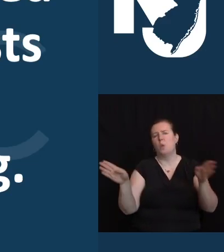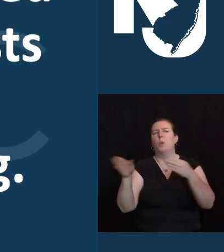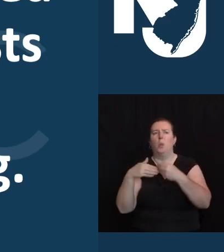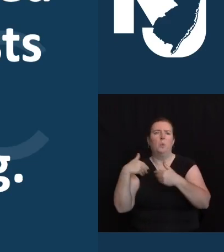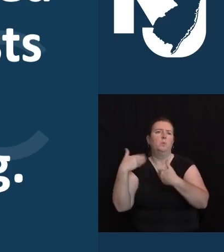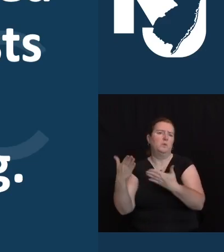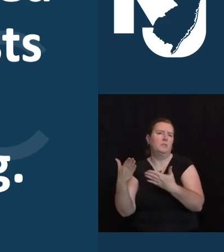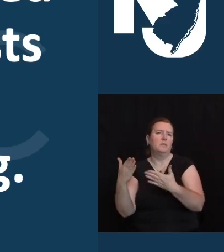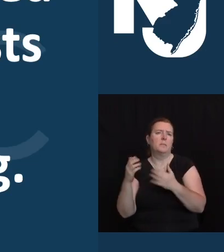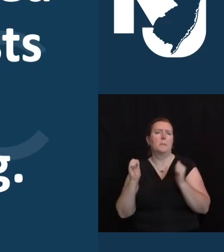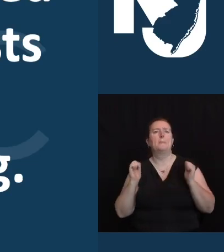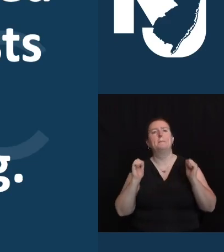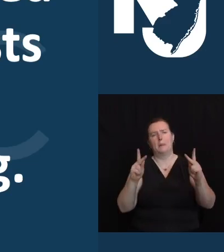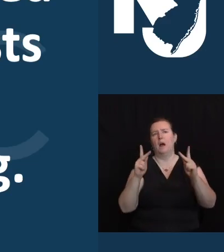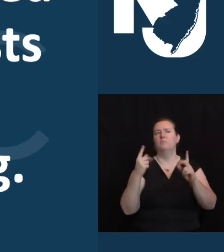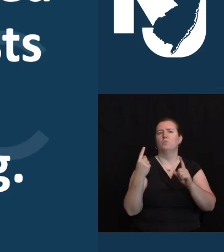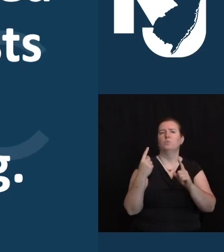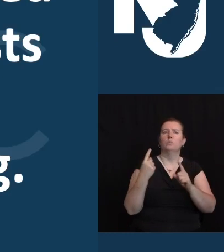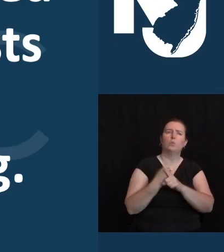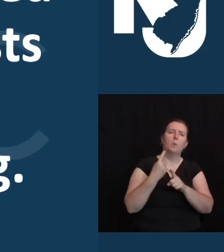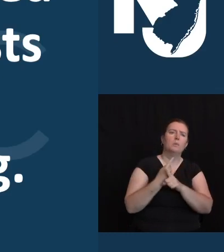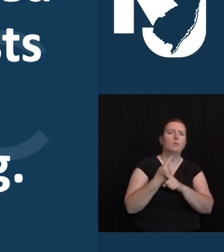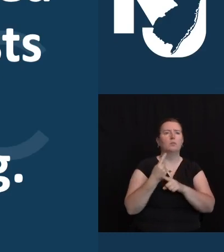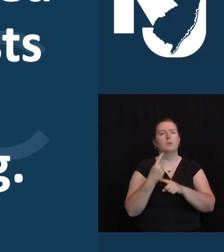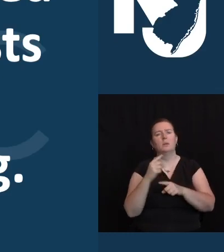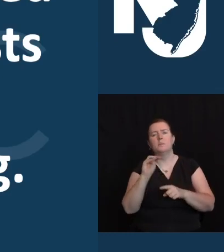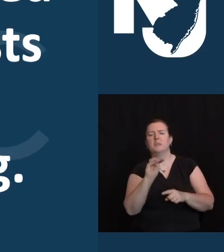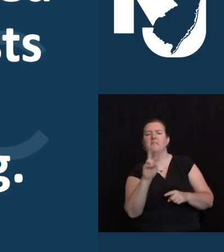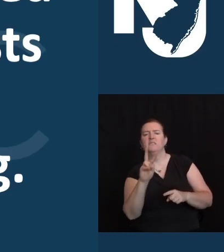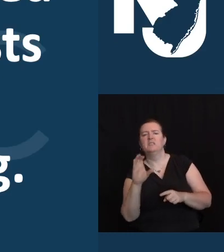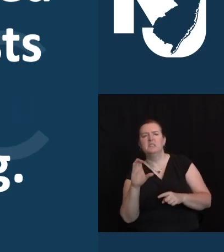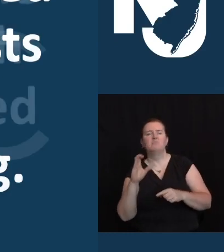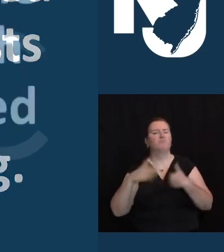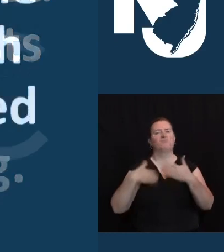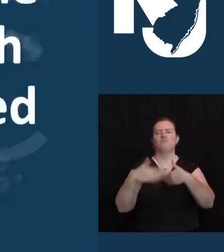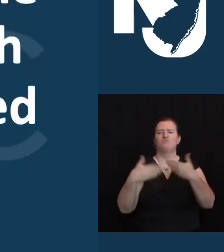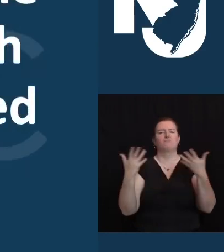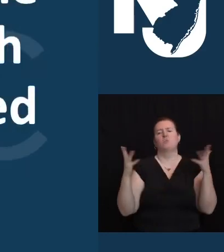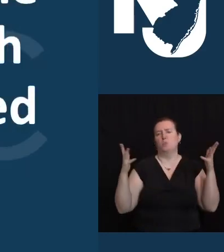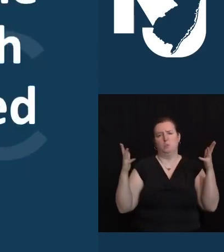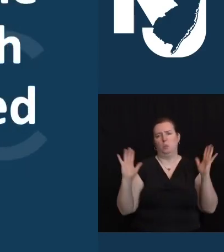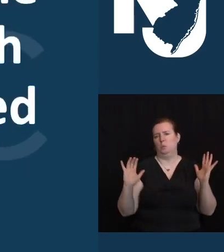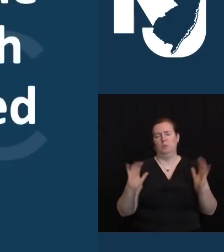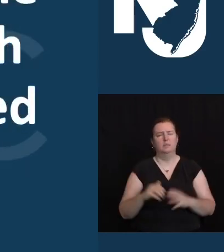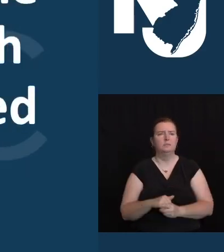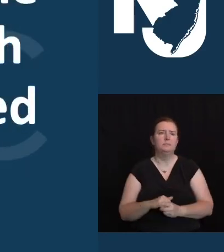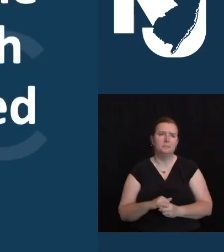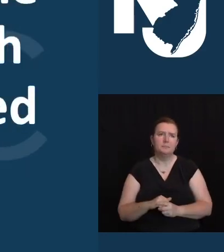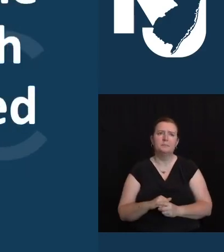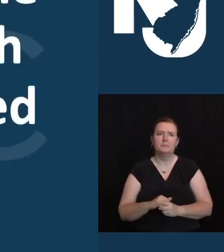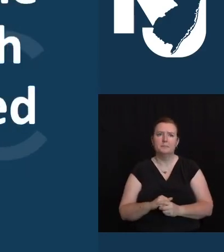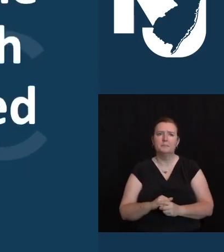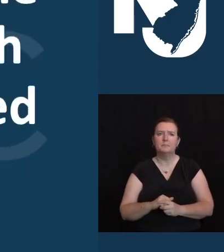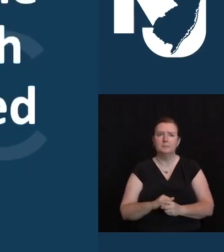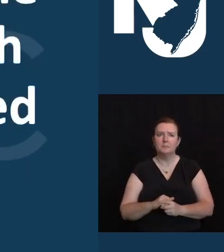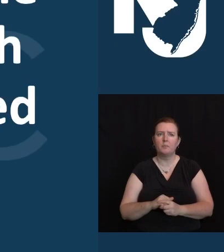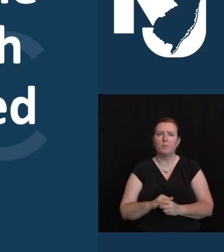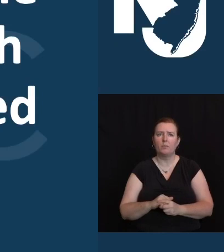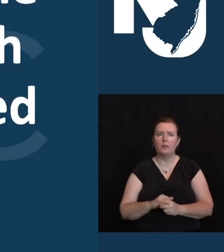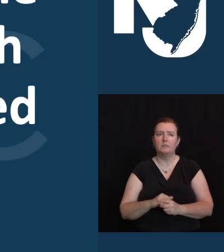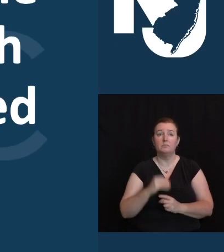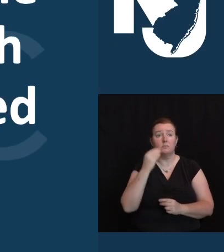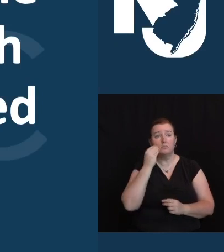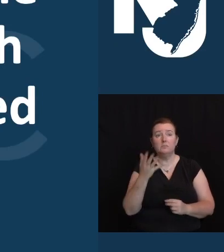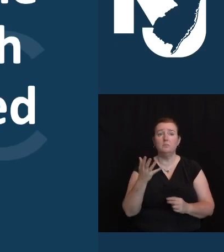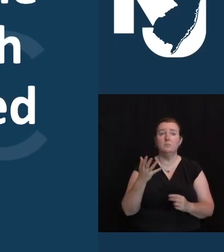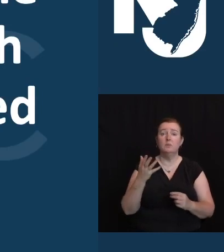regular duties in MVC's inspections department. And again, I say this again, even with all of this, we know that